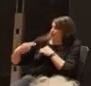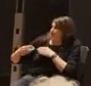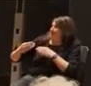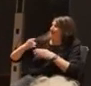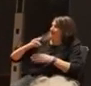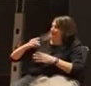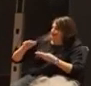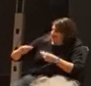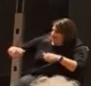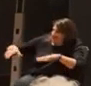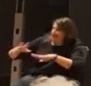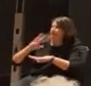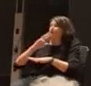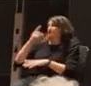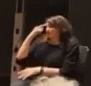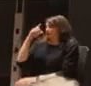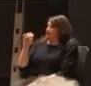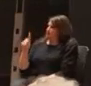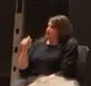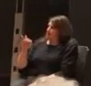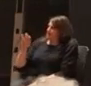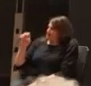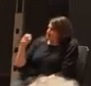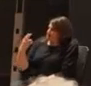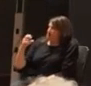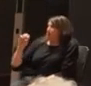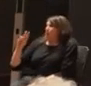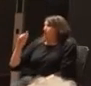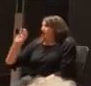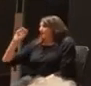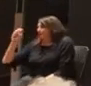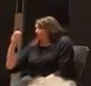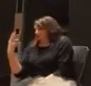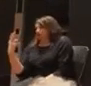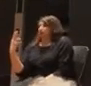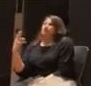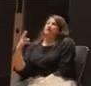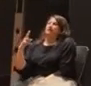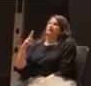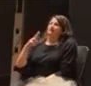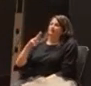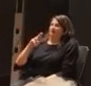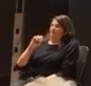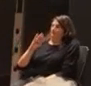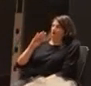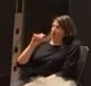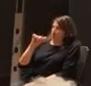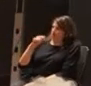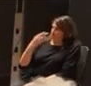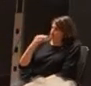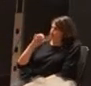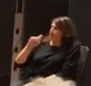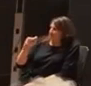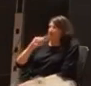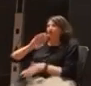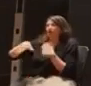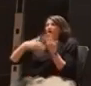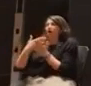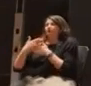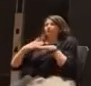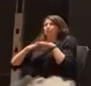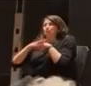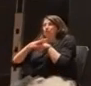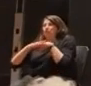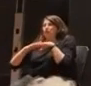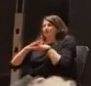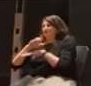waters of the Duwamish, Suquamish, Muckleshoot, and all Coast Salish people. Historically, Native communities